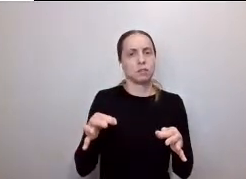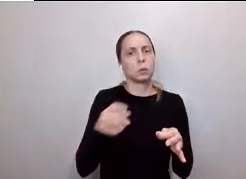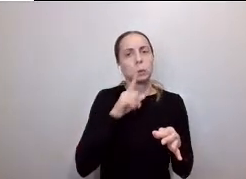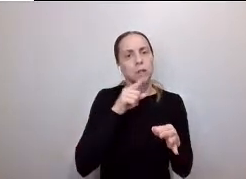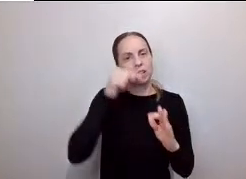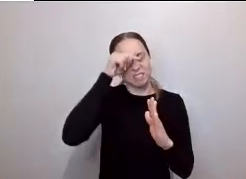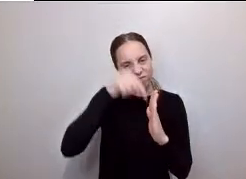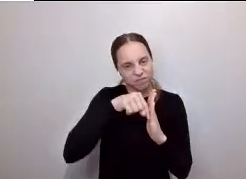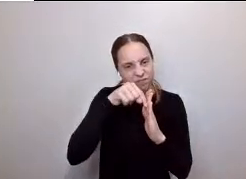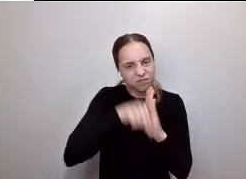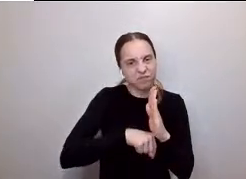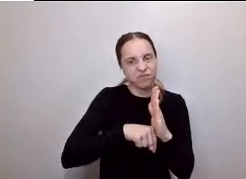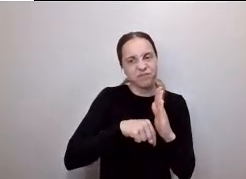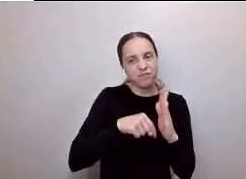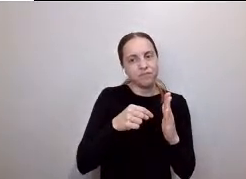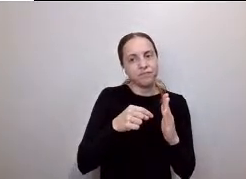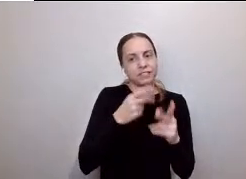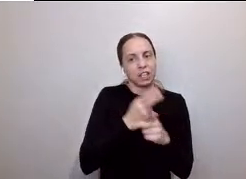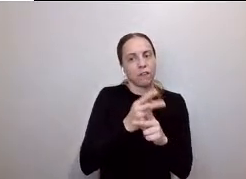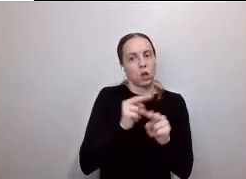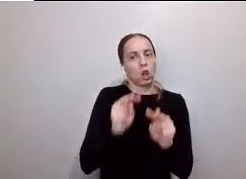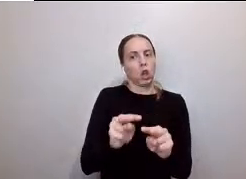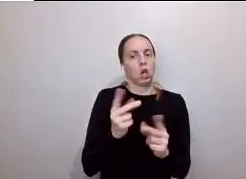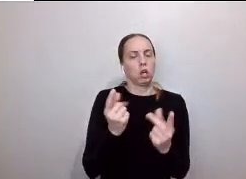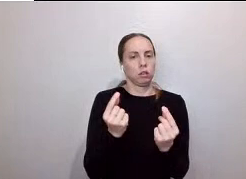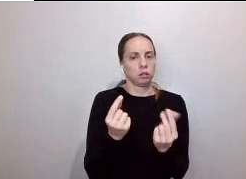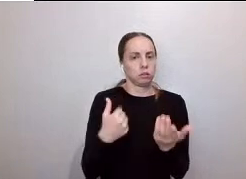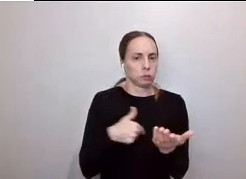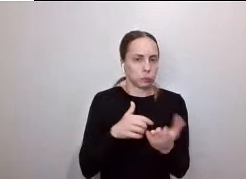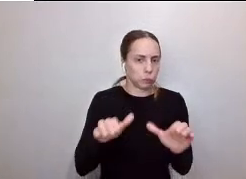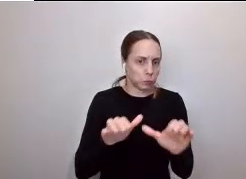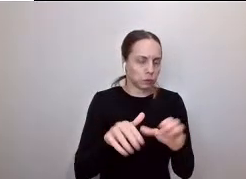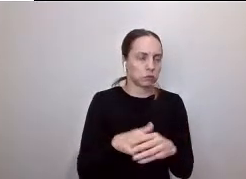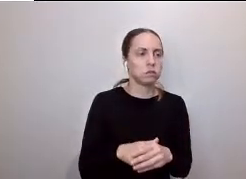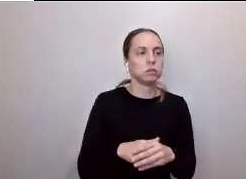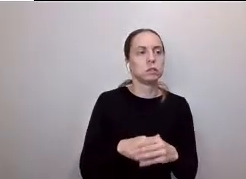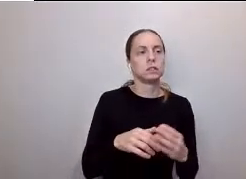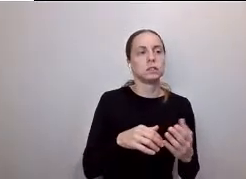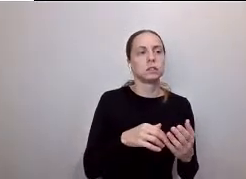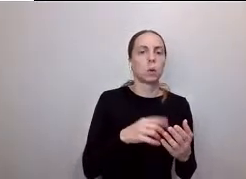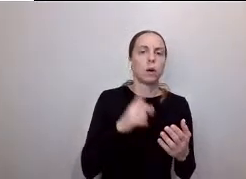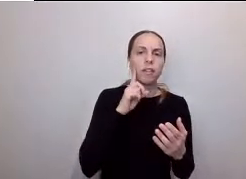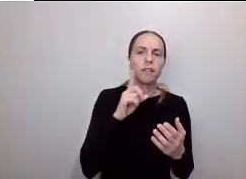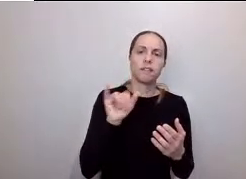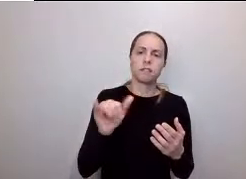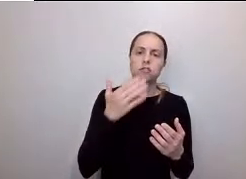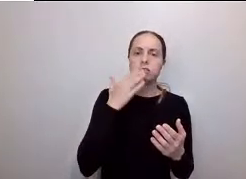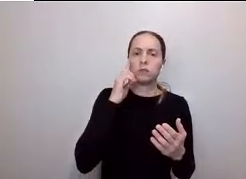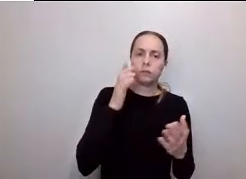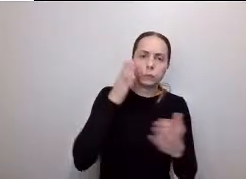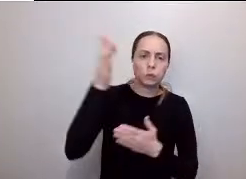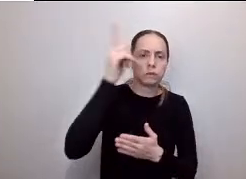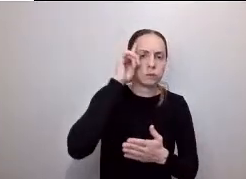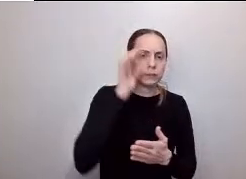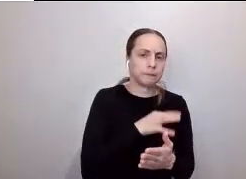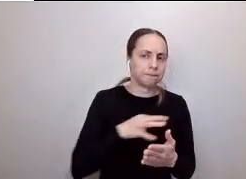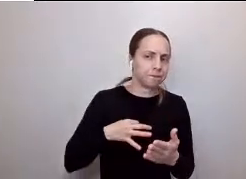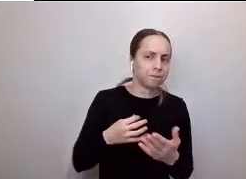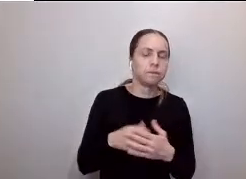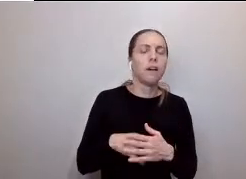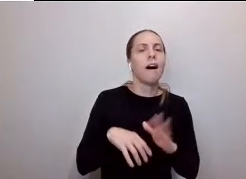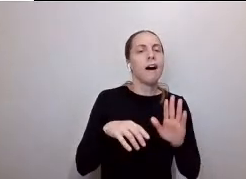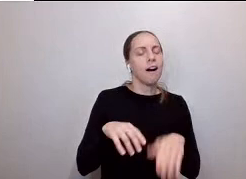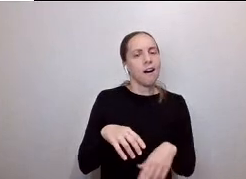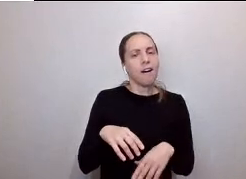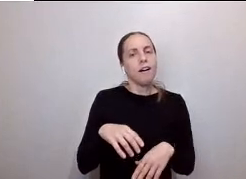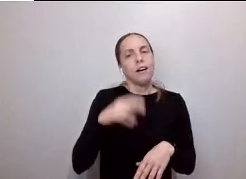staff directions here to help us look at this in terms of the future. And I have to say, I actually remembered something when this came up